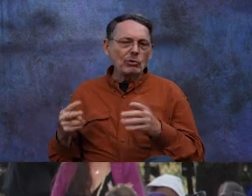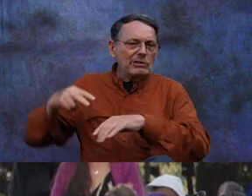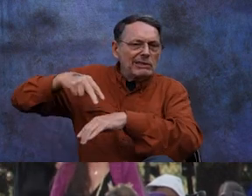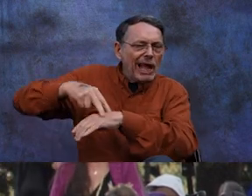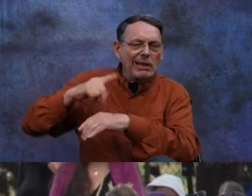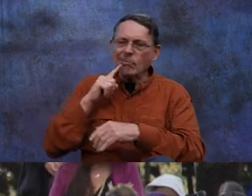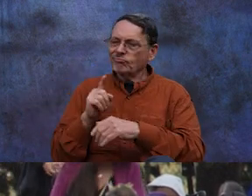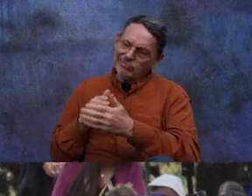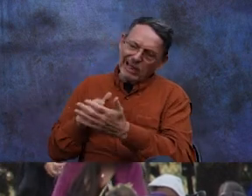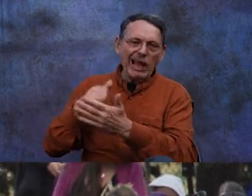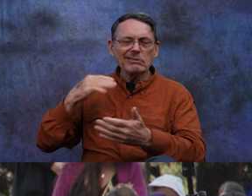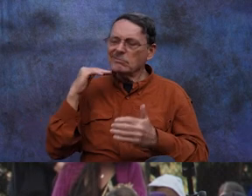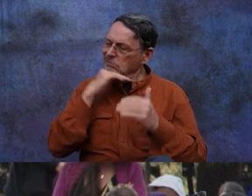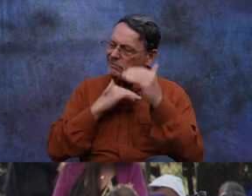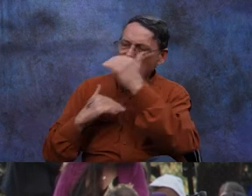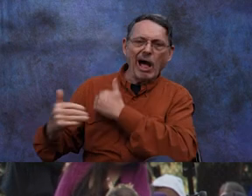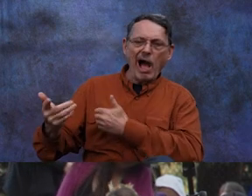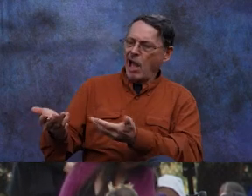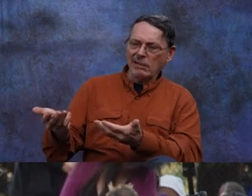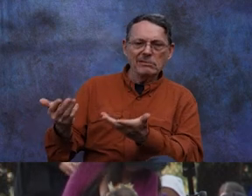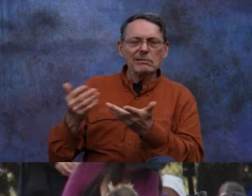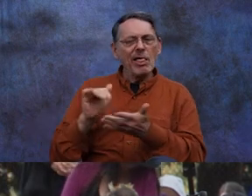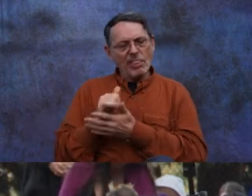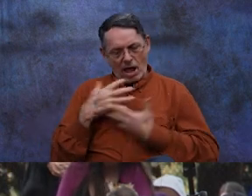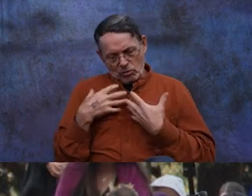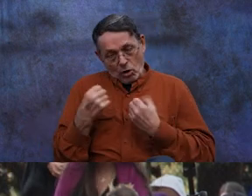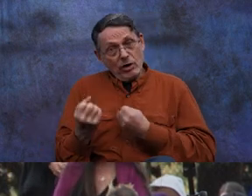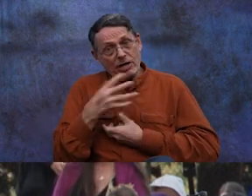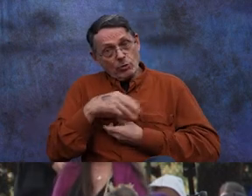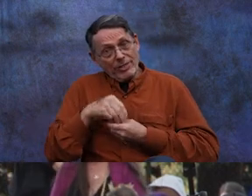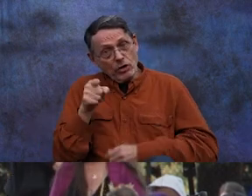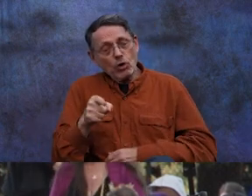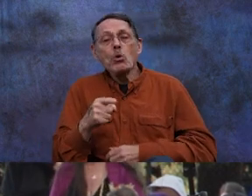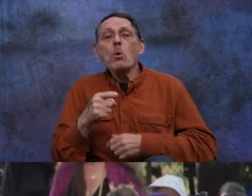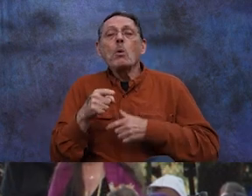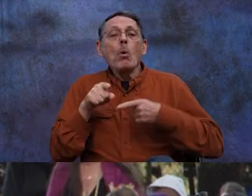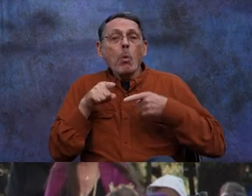lies that have been fed to us. That courage is within you, and as that light bathes